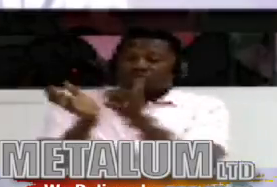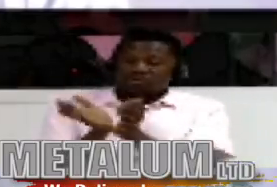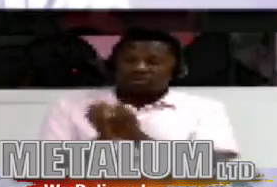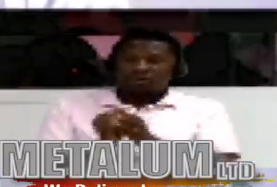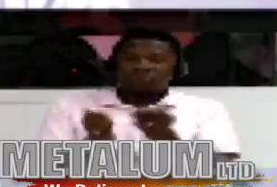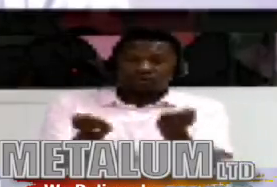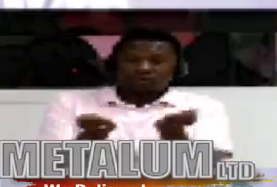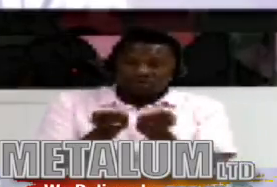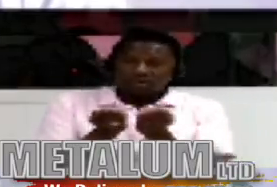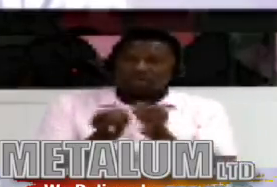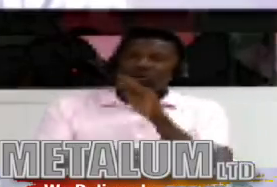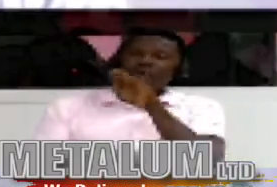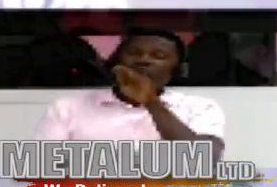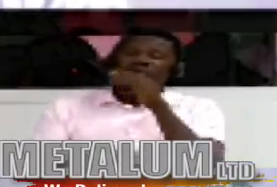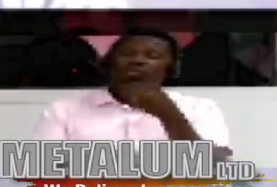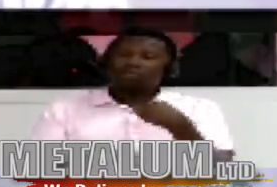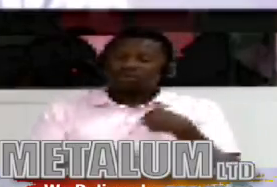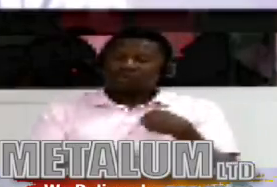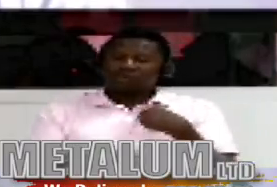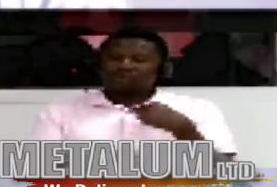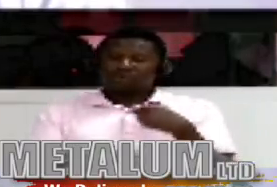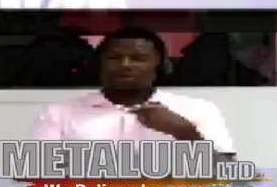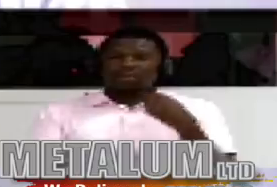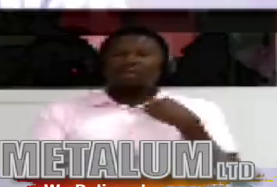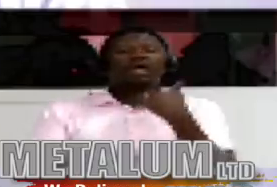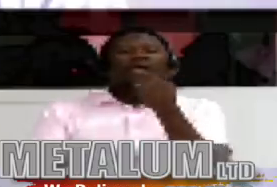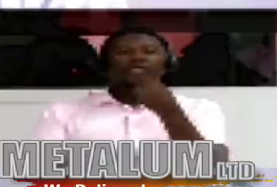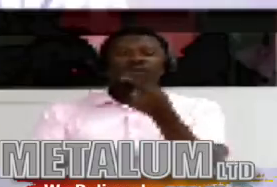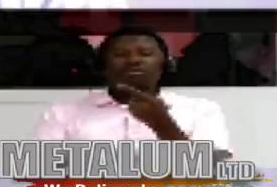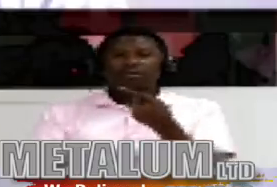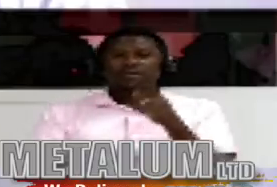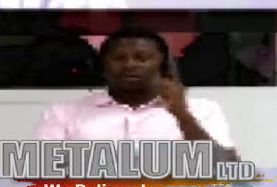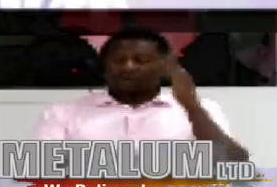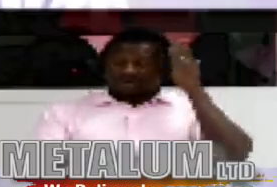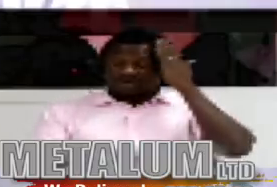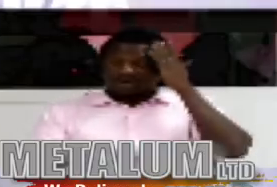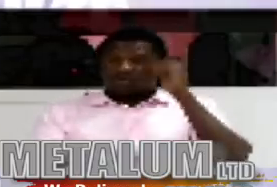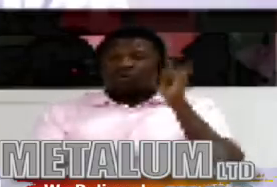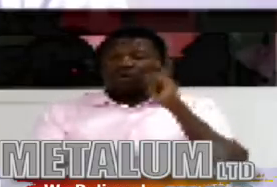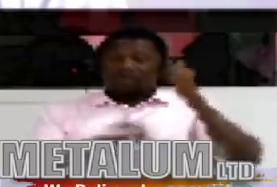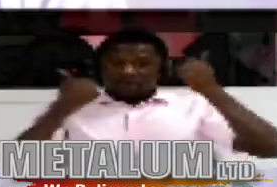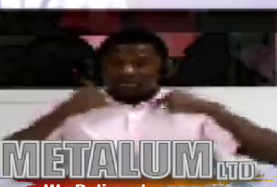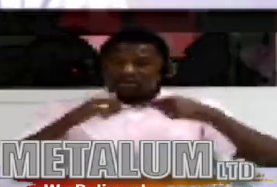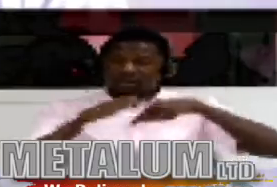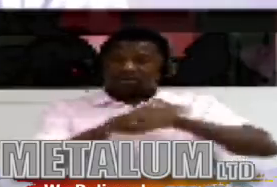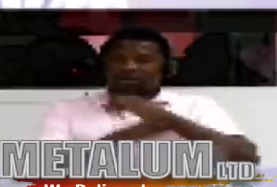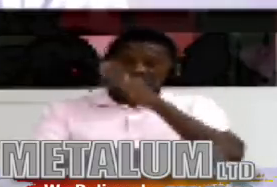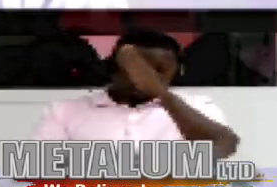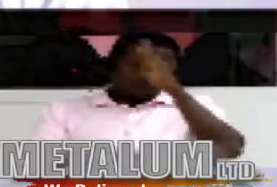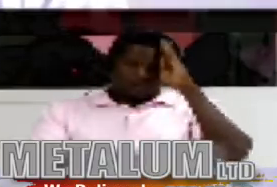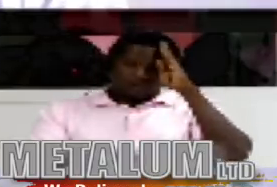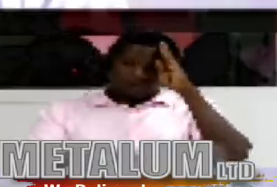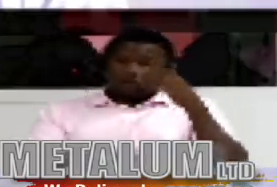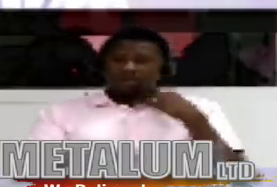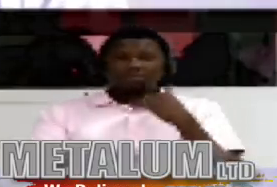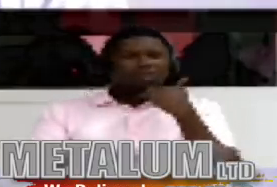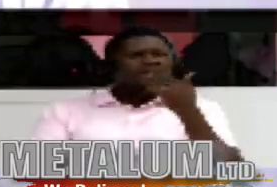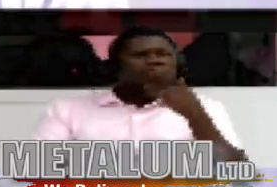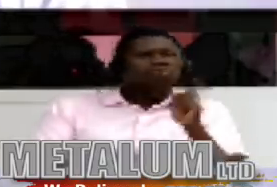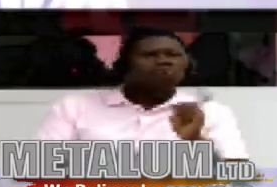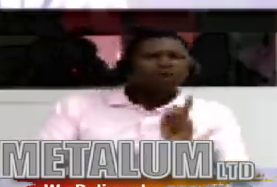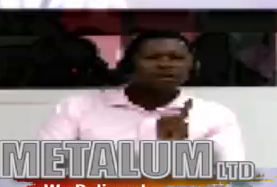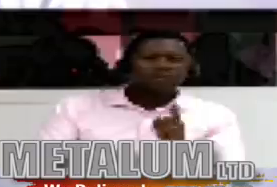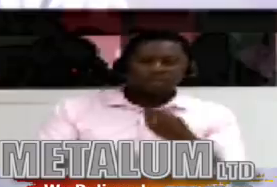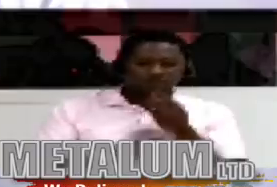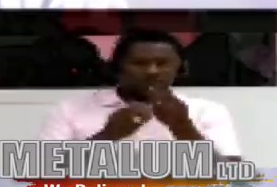attention, and they asked if I know what was happening in Brikama. Then I inquired, and they said a